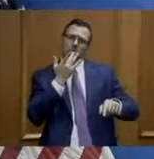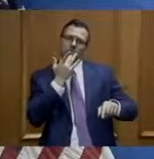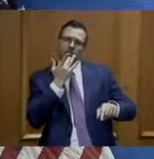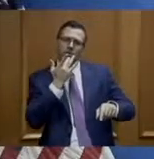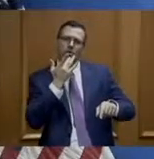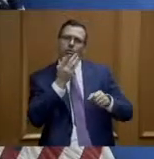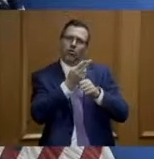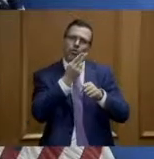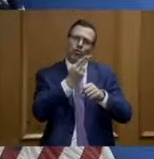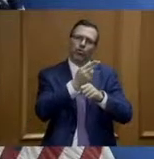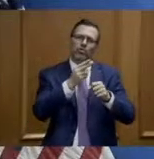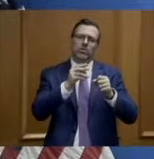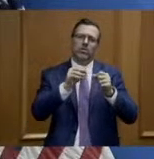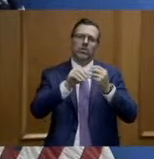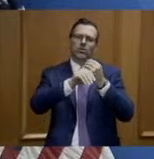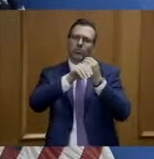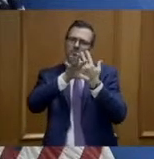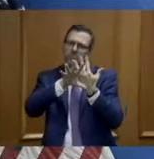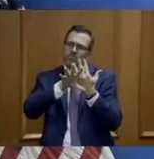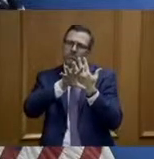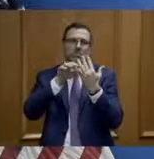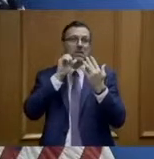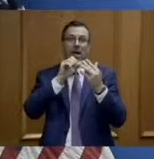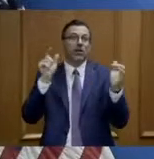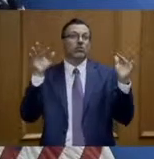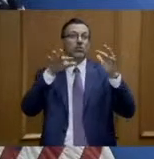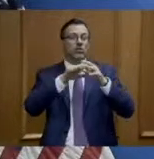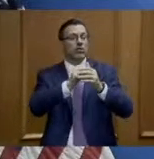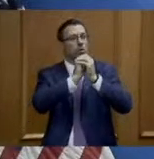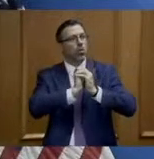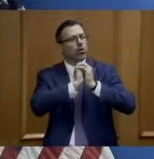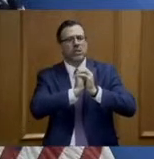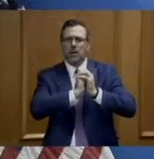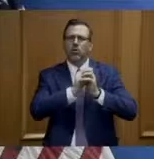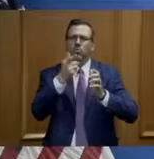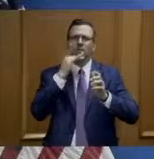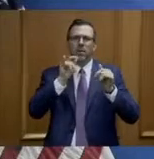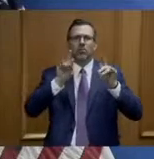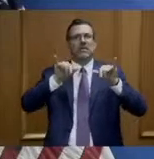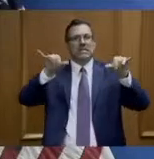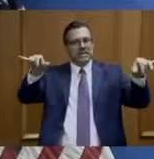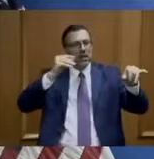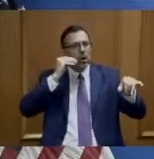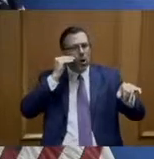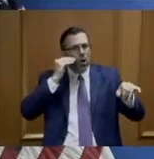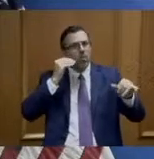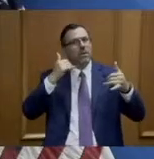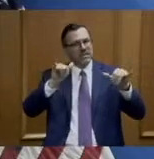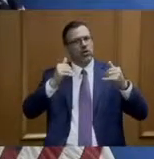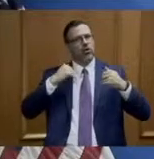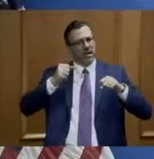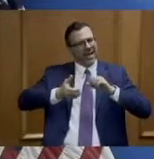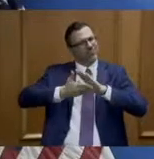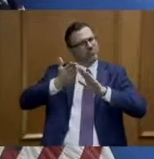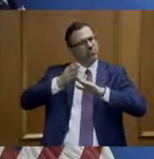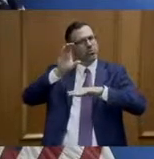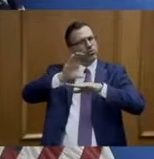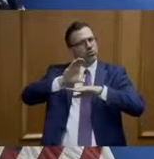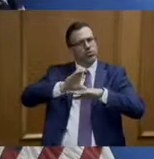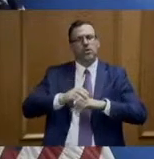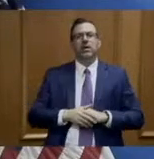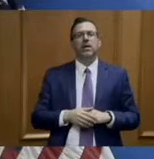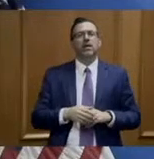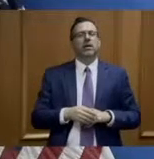virtual or online. It also says that your Office of Faith-Based and Community Initiatives is issuing some sort